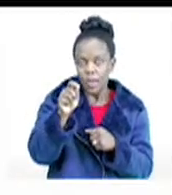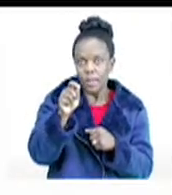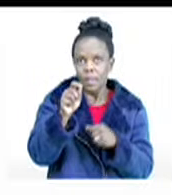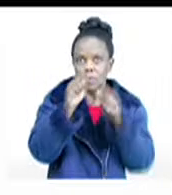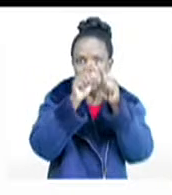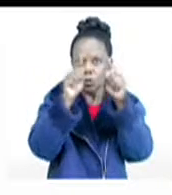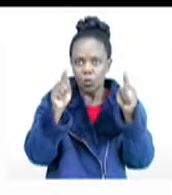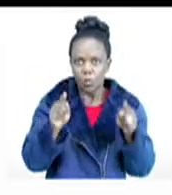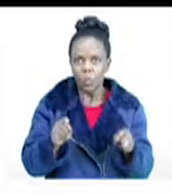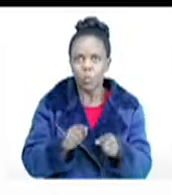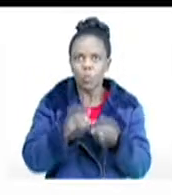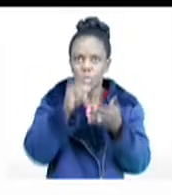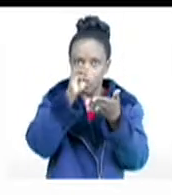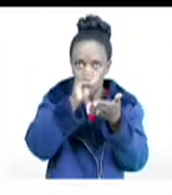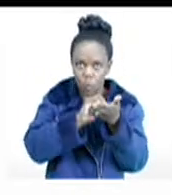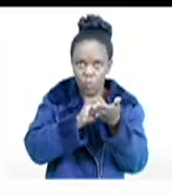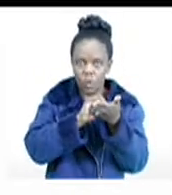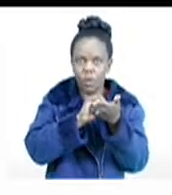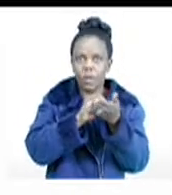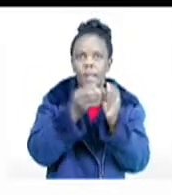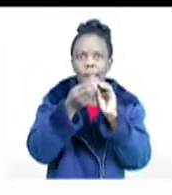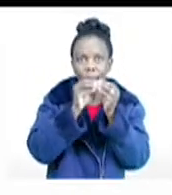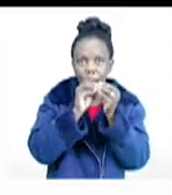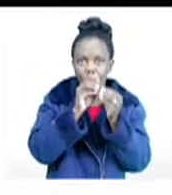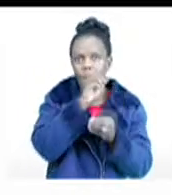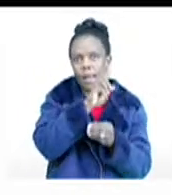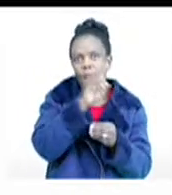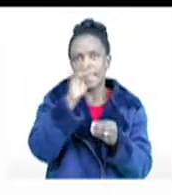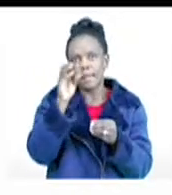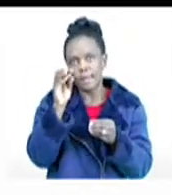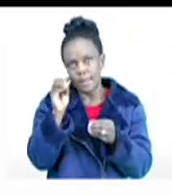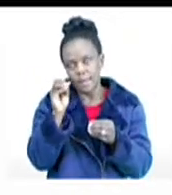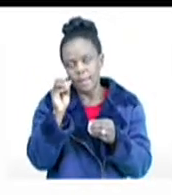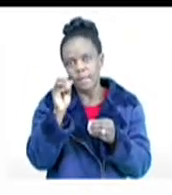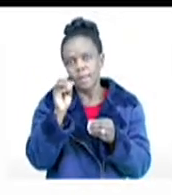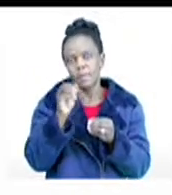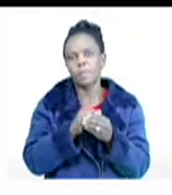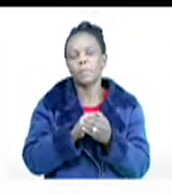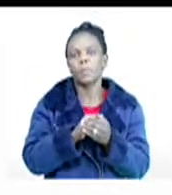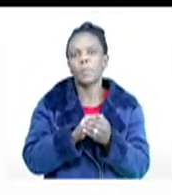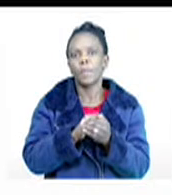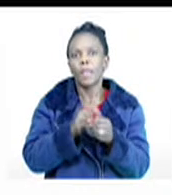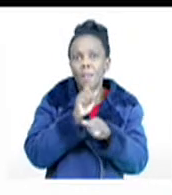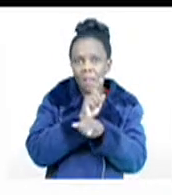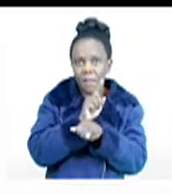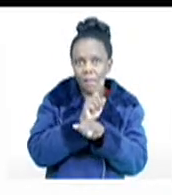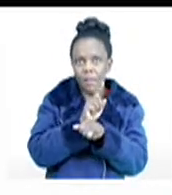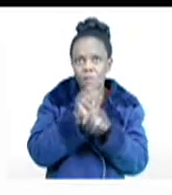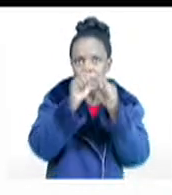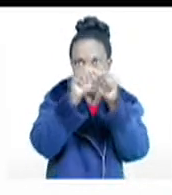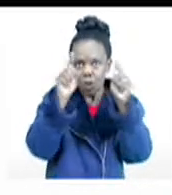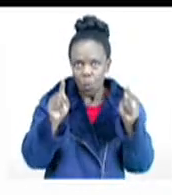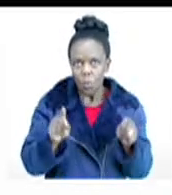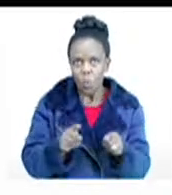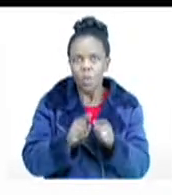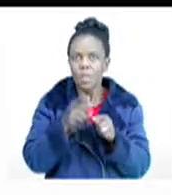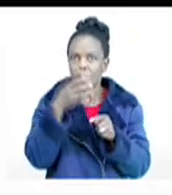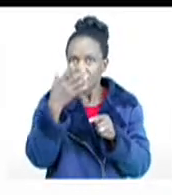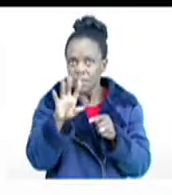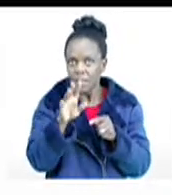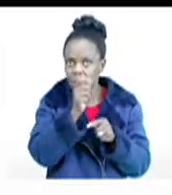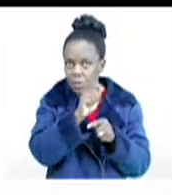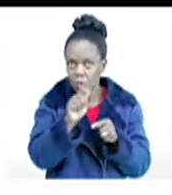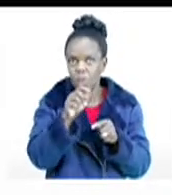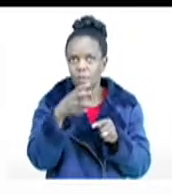boxes. You can see that they've already tried to help you in the first box. And remember, when you're making your number